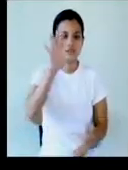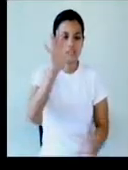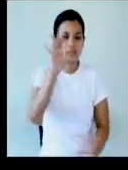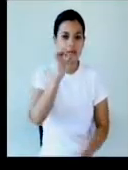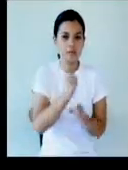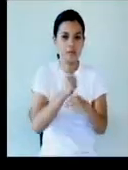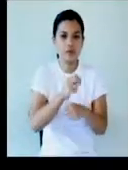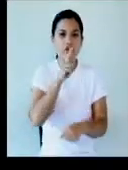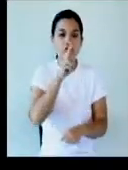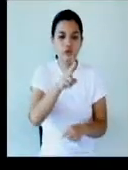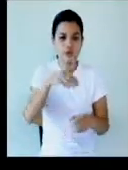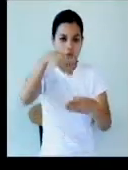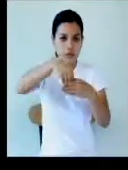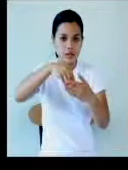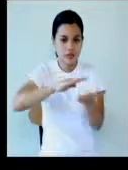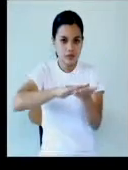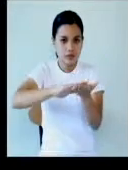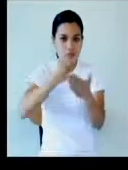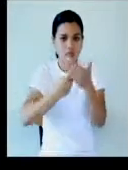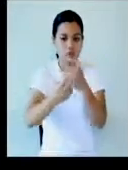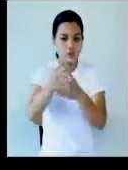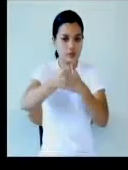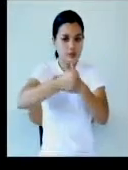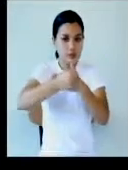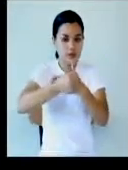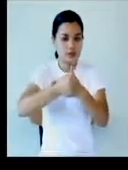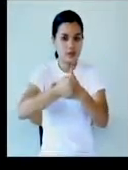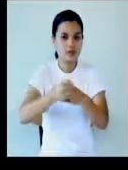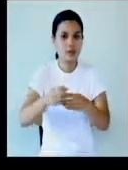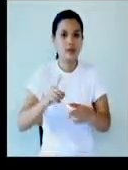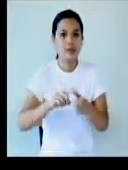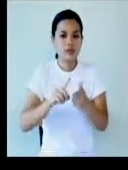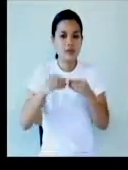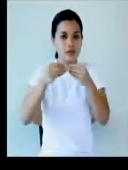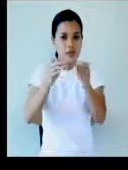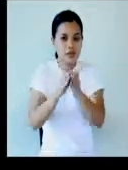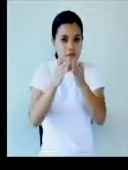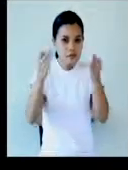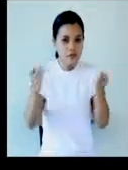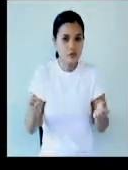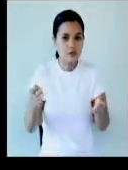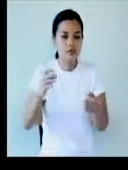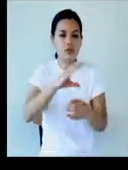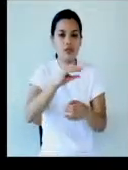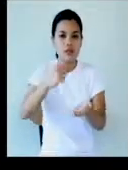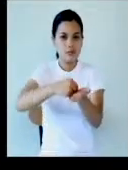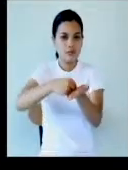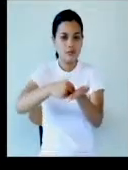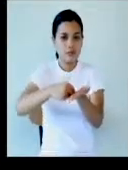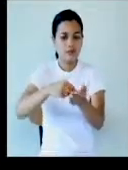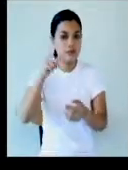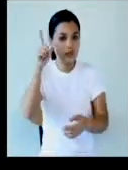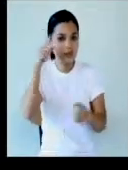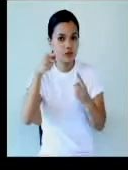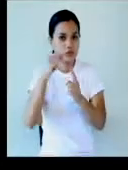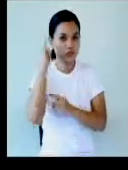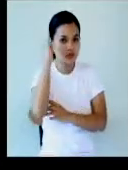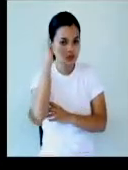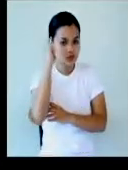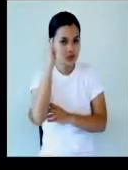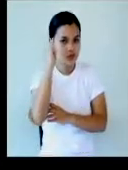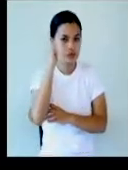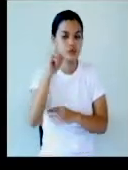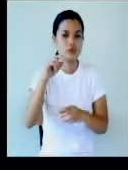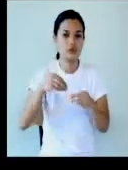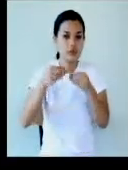Step 5. Make sure your ballot is unmarked on both sides. You will be given a secrecy folder and marking pen. Listen carefully